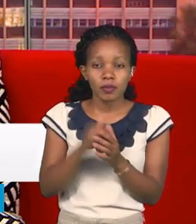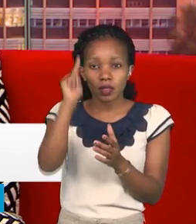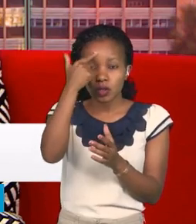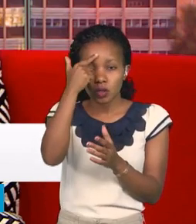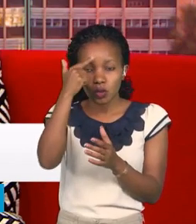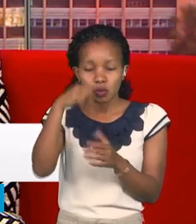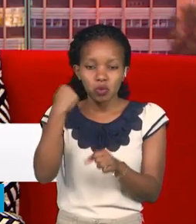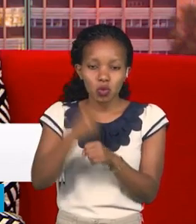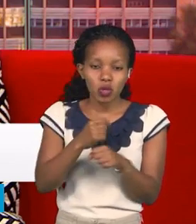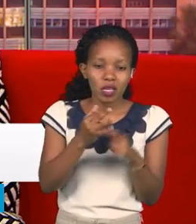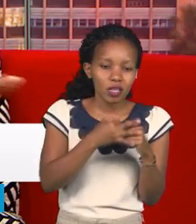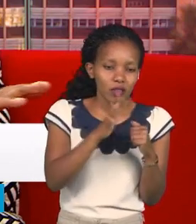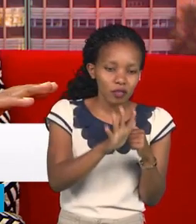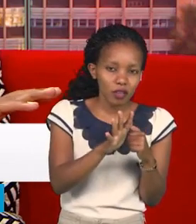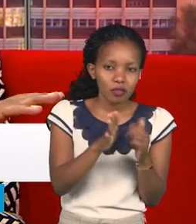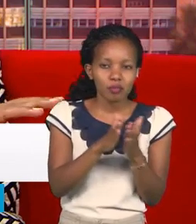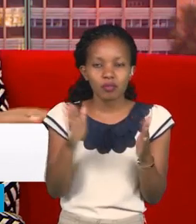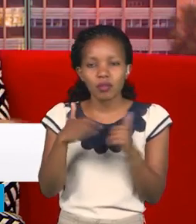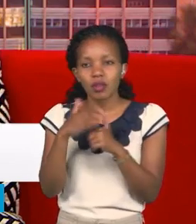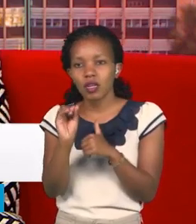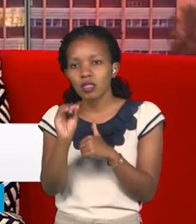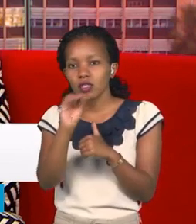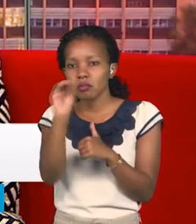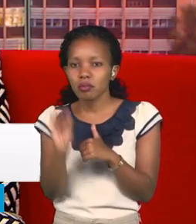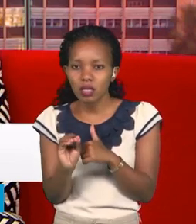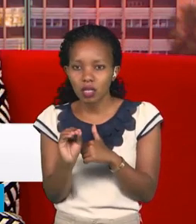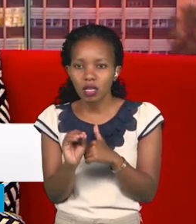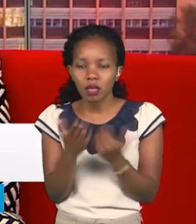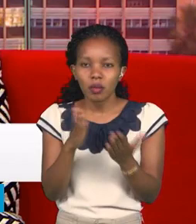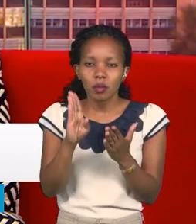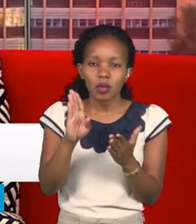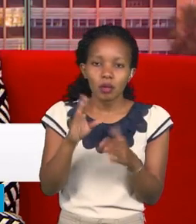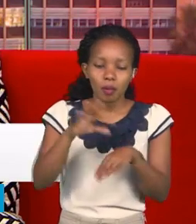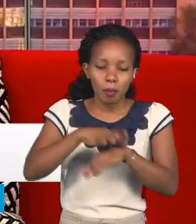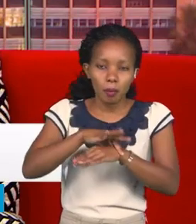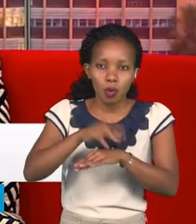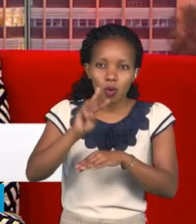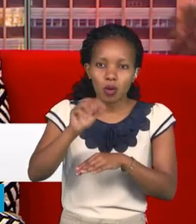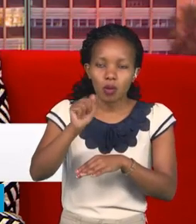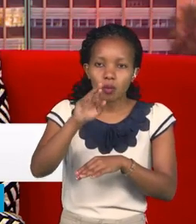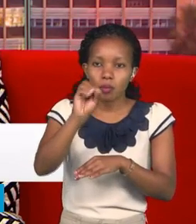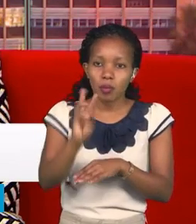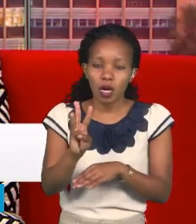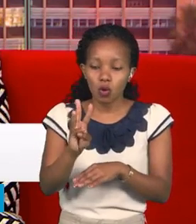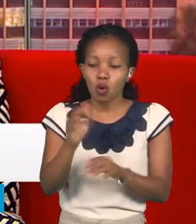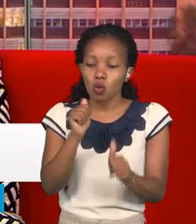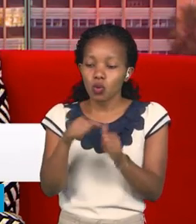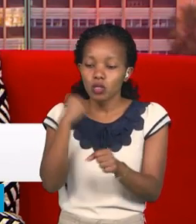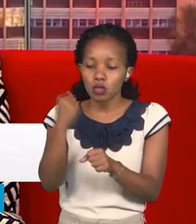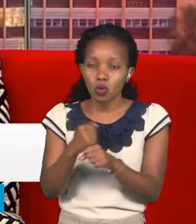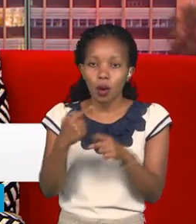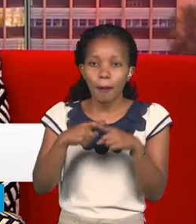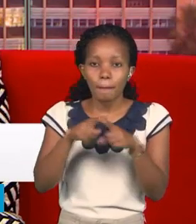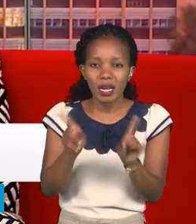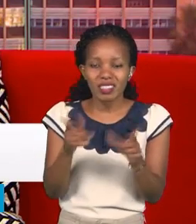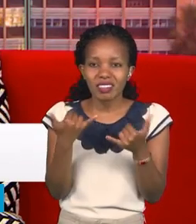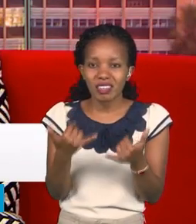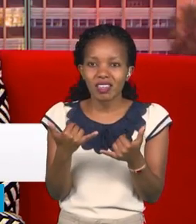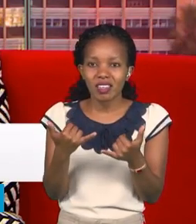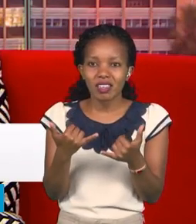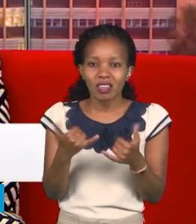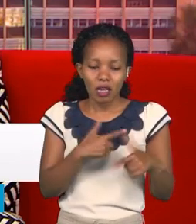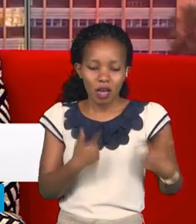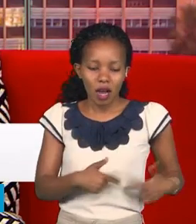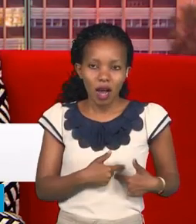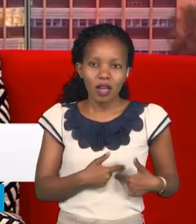of 85 to 90%. Except let's say a bone marrow transplant or you know, a stem cell kind of thing, which we're not doing. But barring that, I think in cardiac,